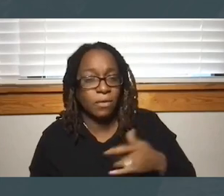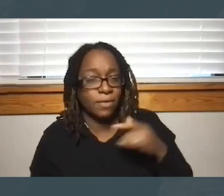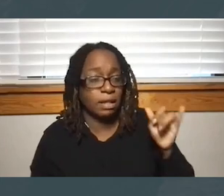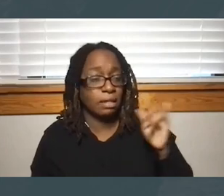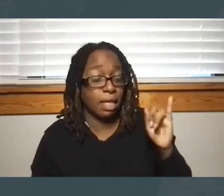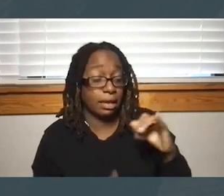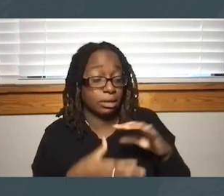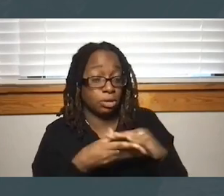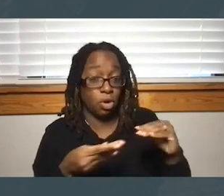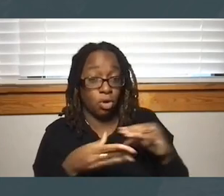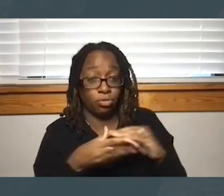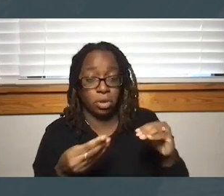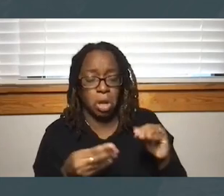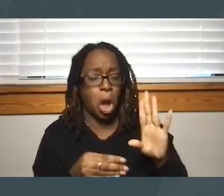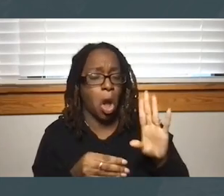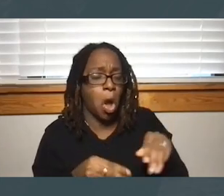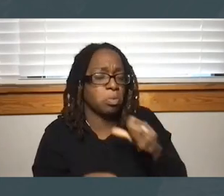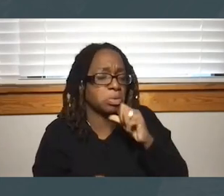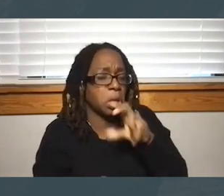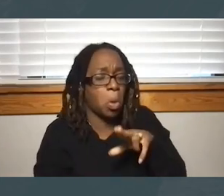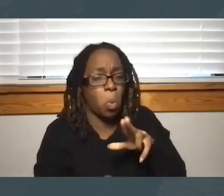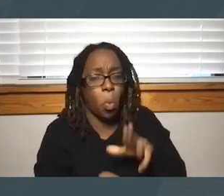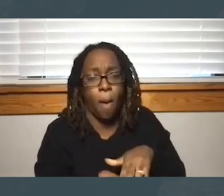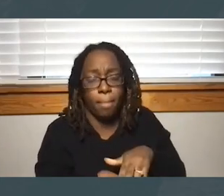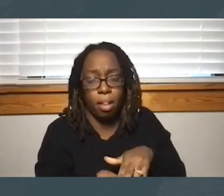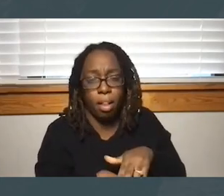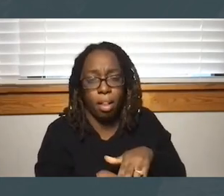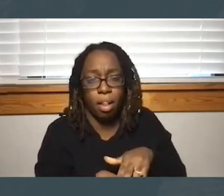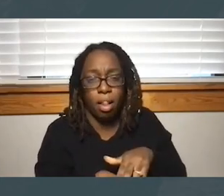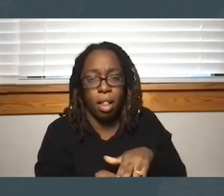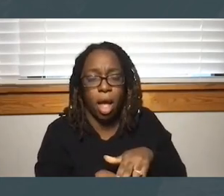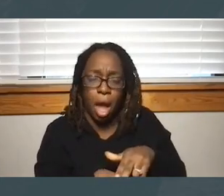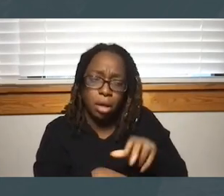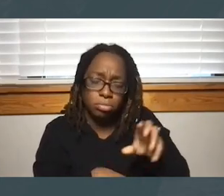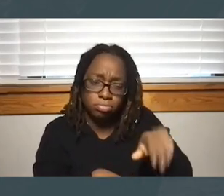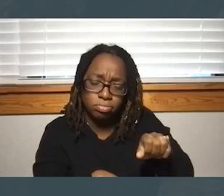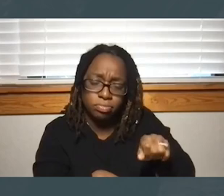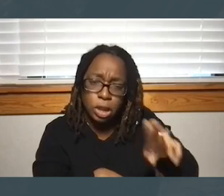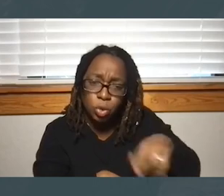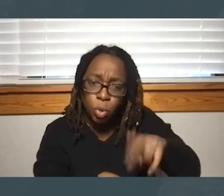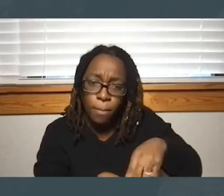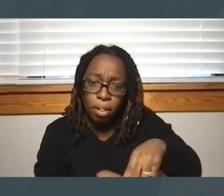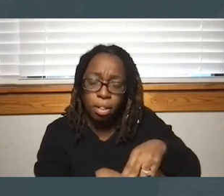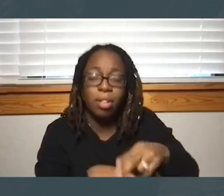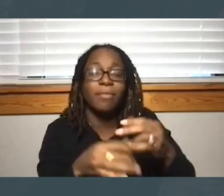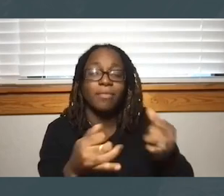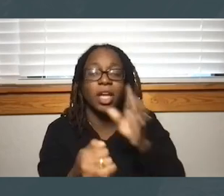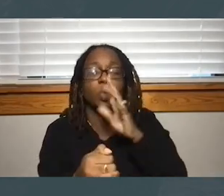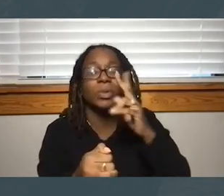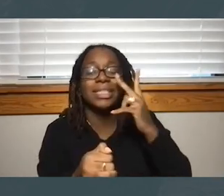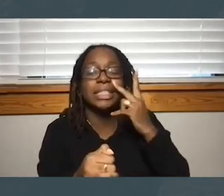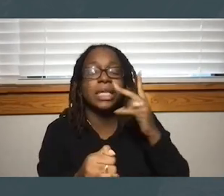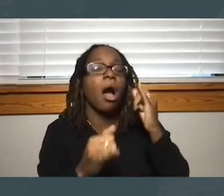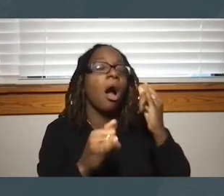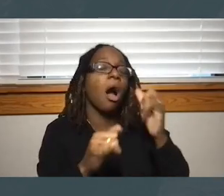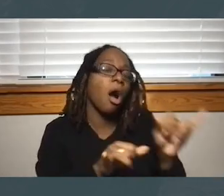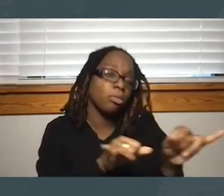narrative, then you see the similarities. You see that we are talking about one global system that